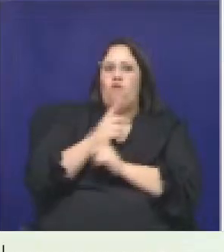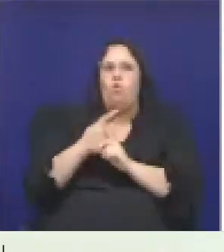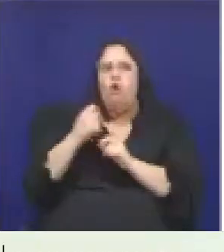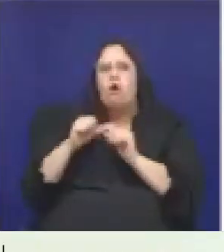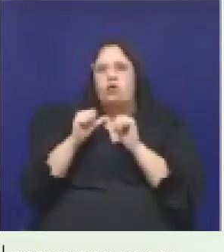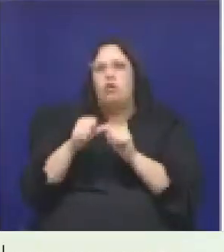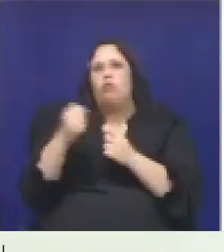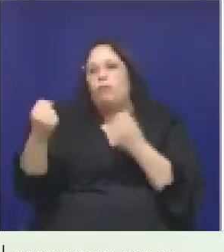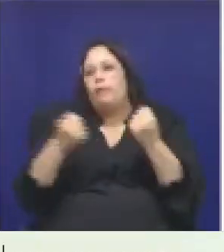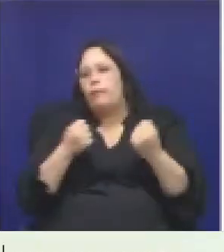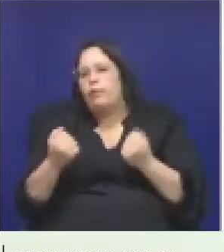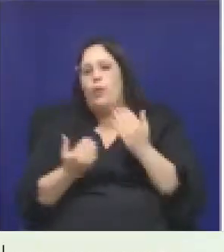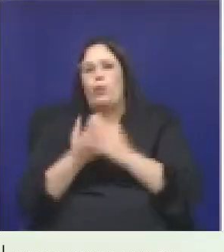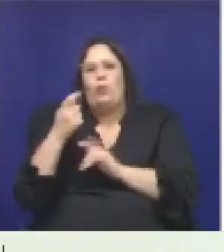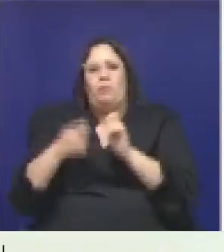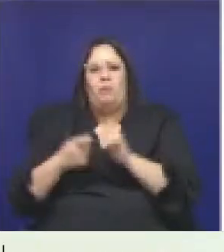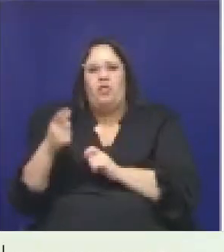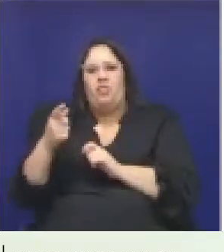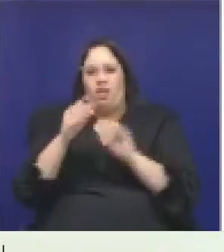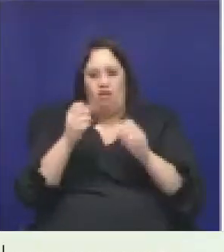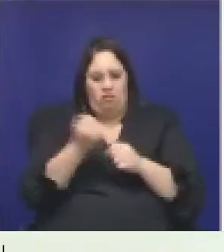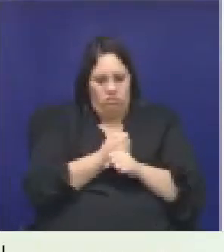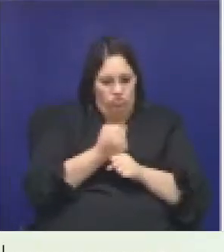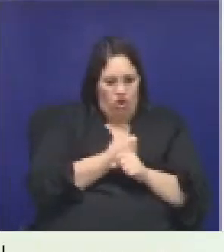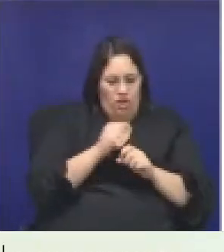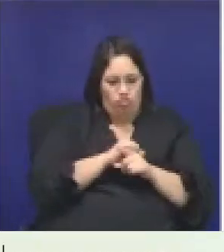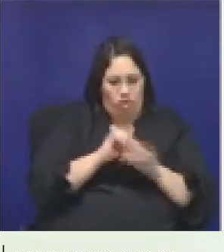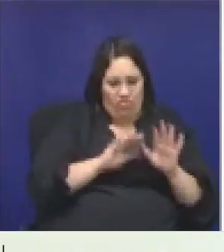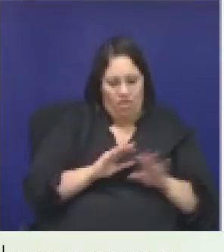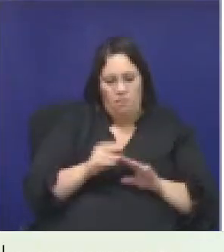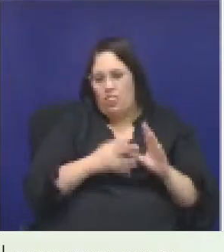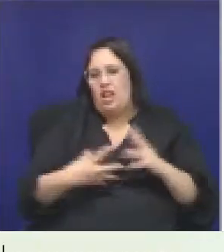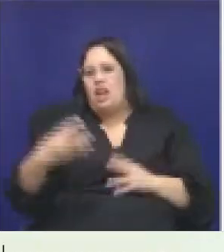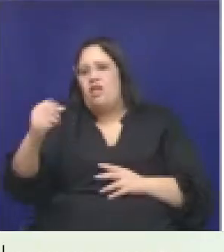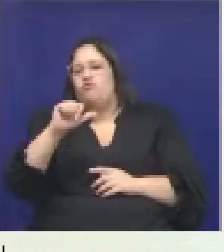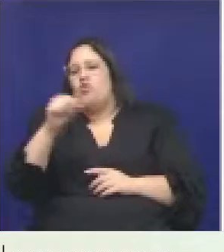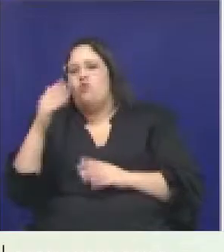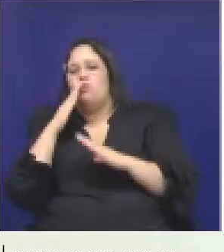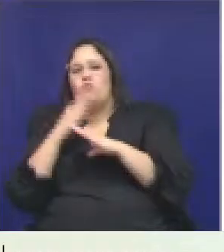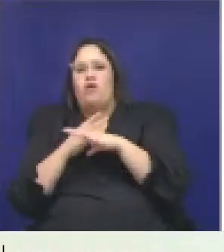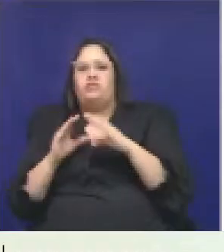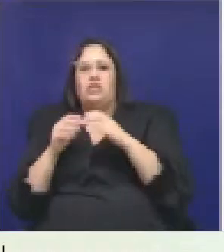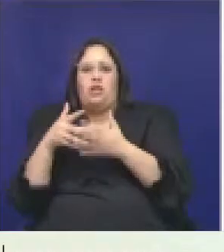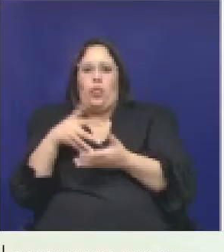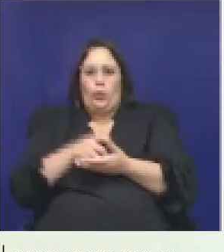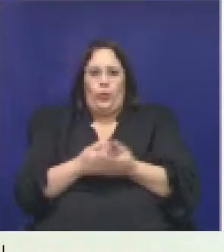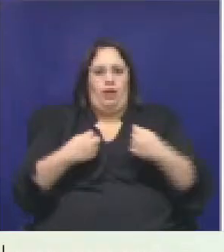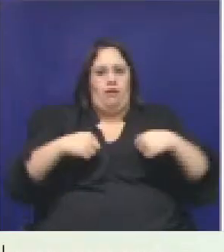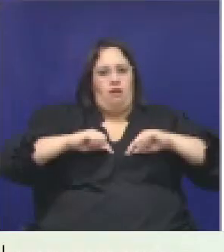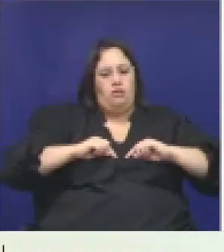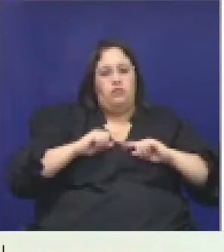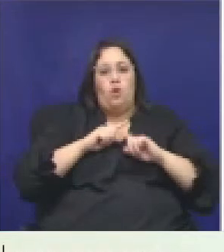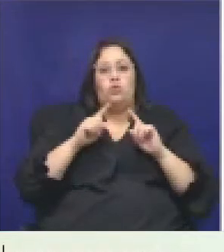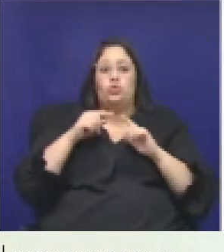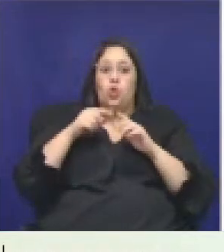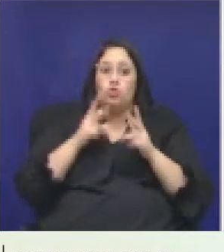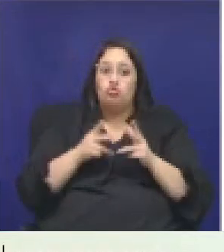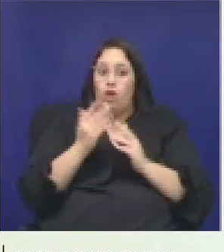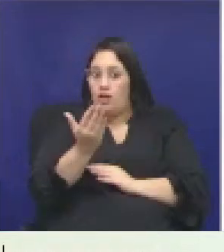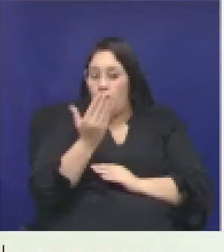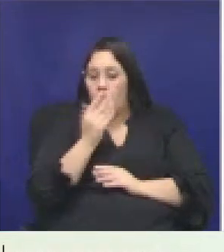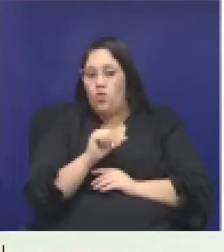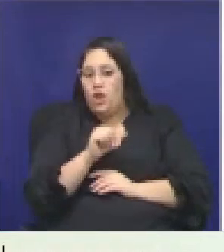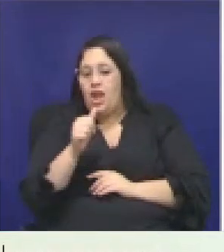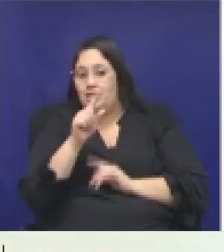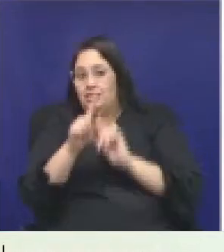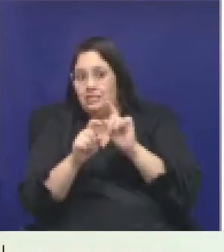train newcomers, only to feed the private sector and weaken our own foundations. With regards to the train that is coming for the next